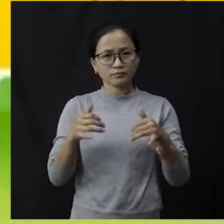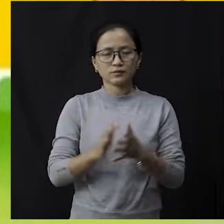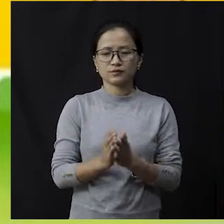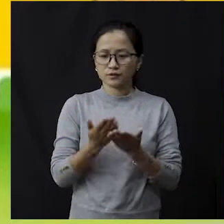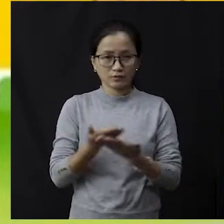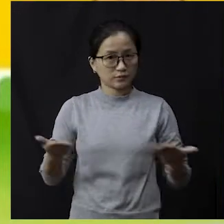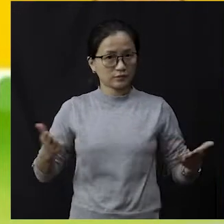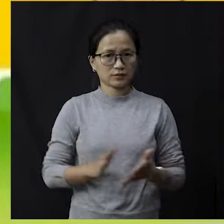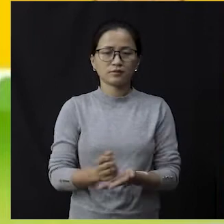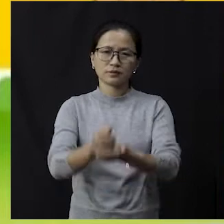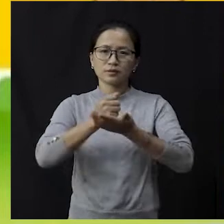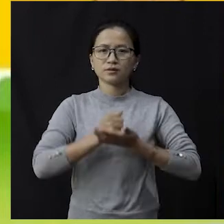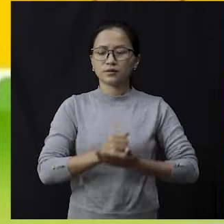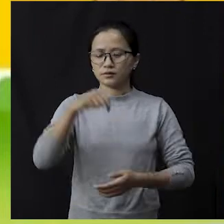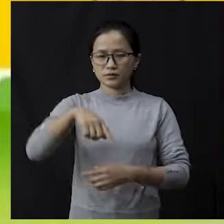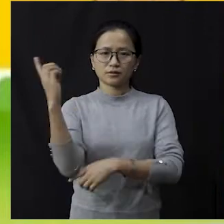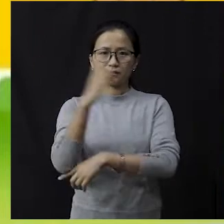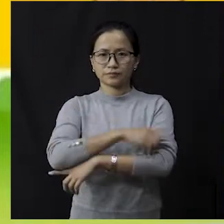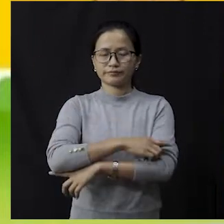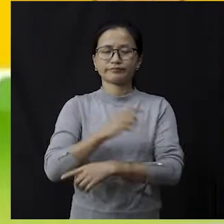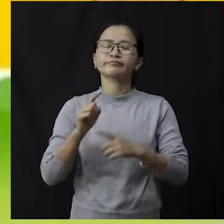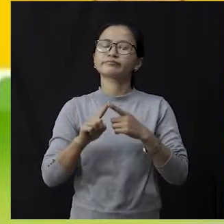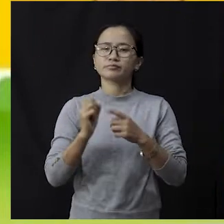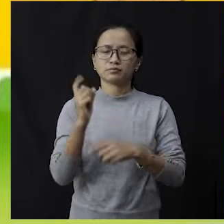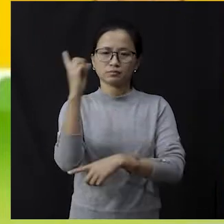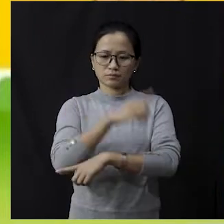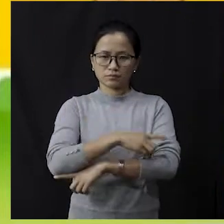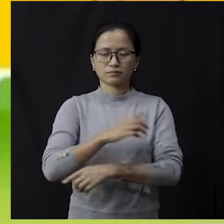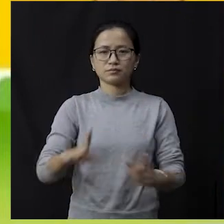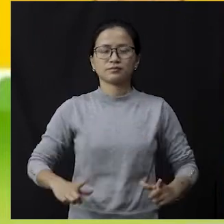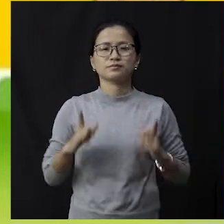to help us in our day-to-day life. Yes or no?